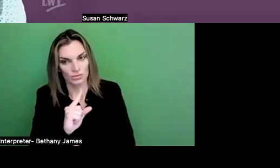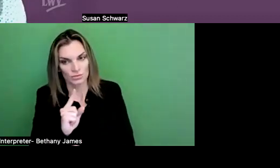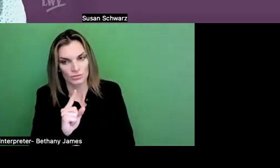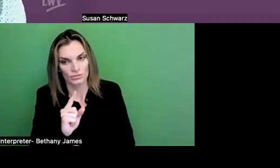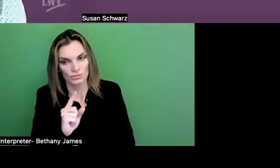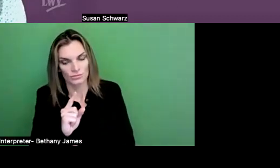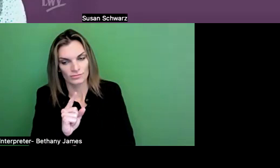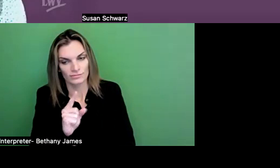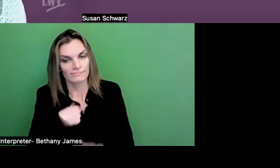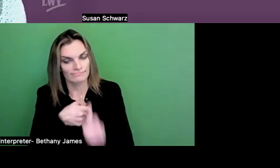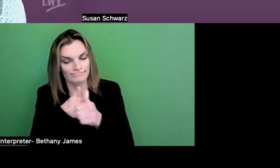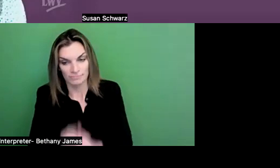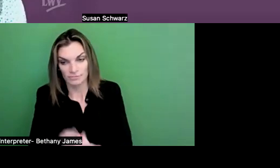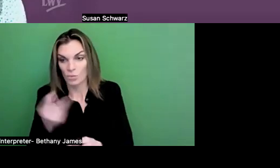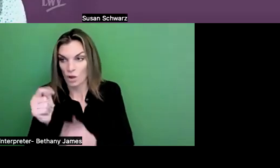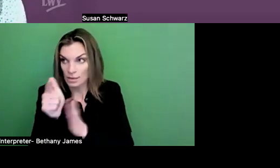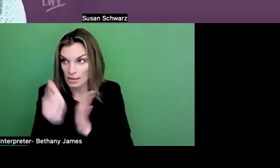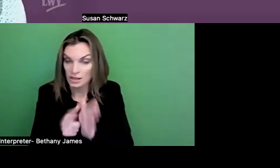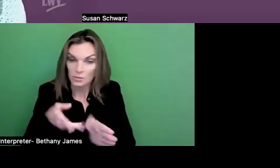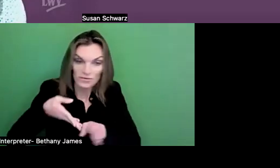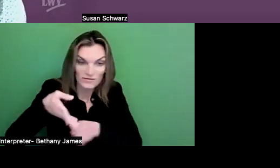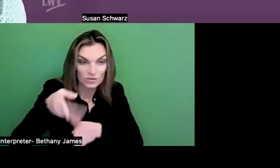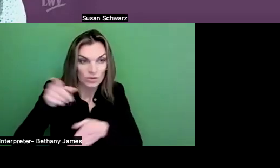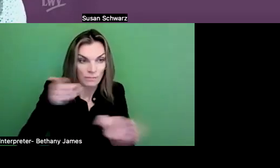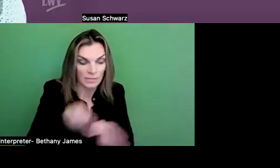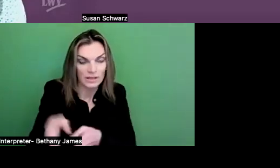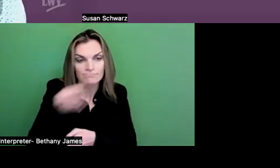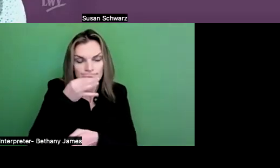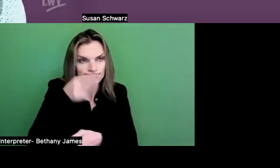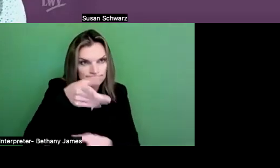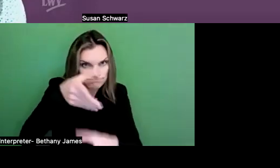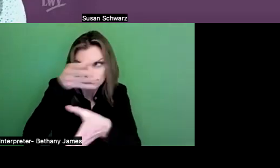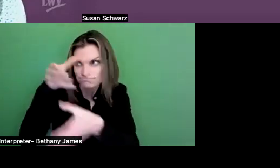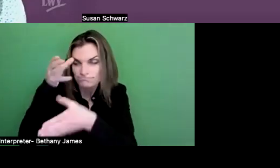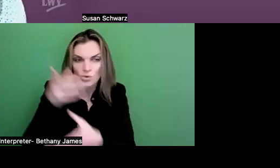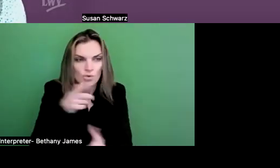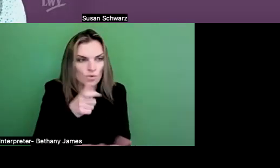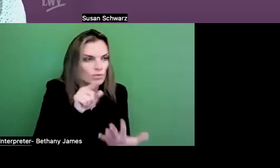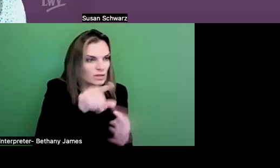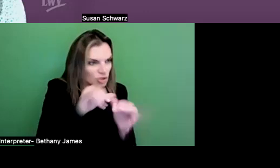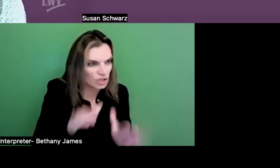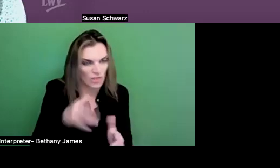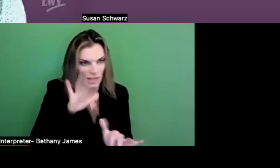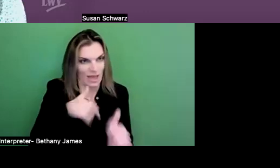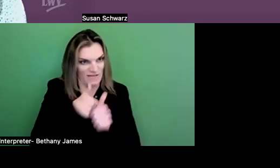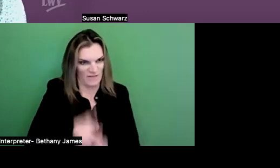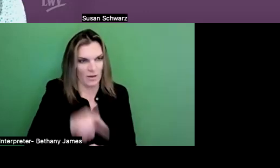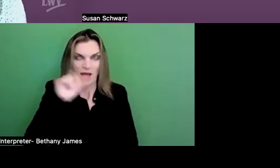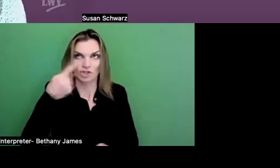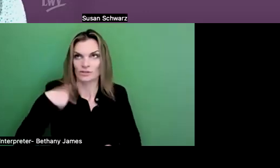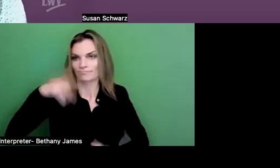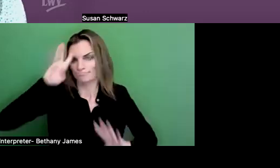the advice of legal counsel, the professional planner, the engineer, and other professionals on the staff. So I do not make